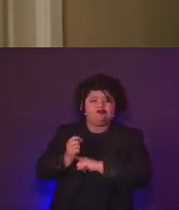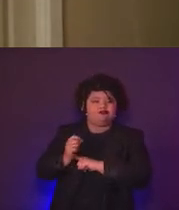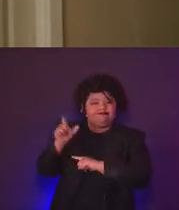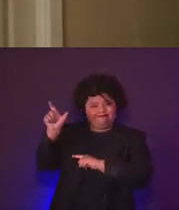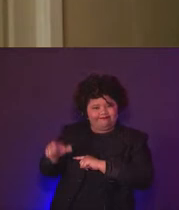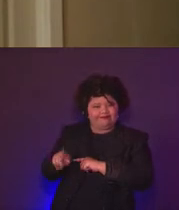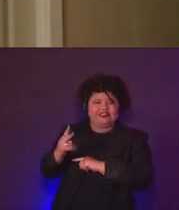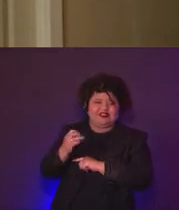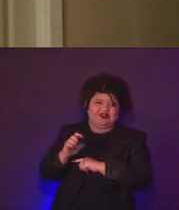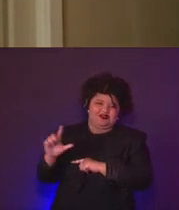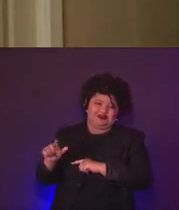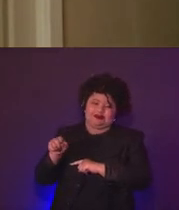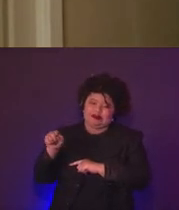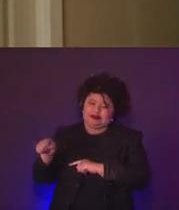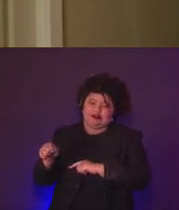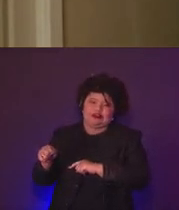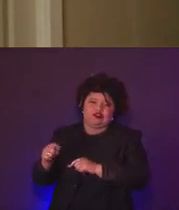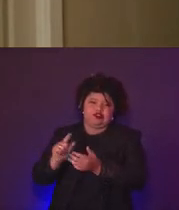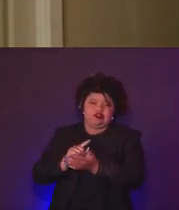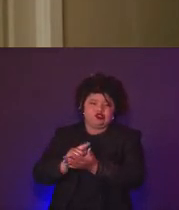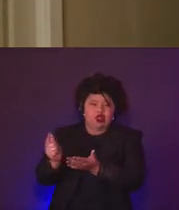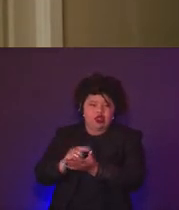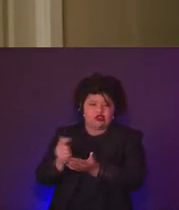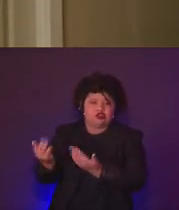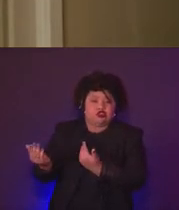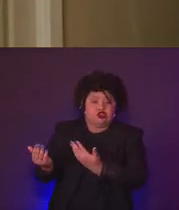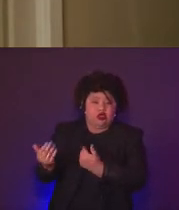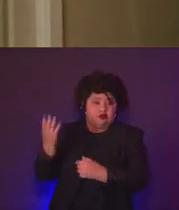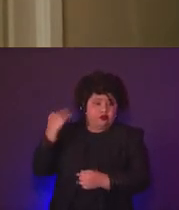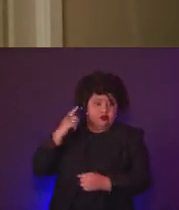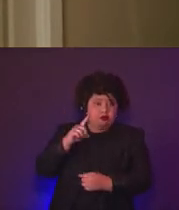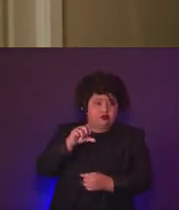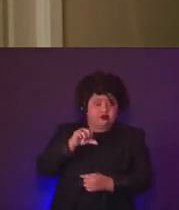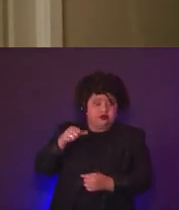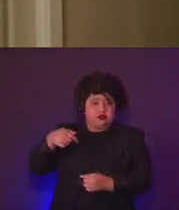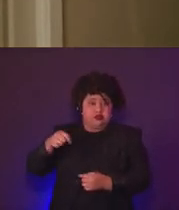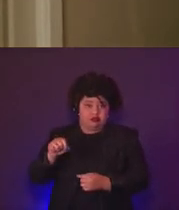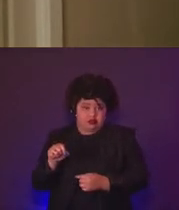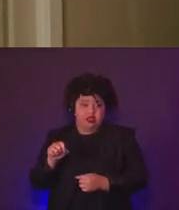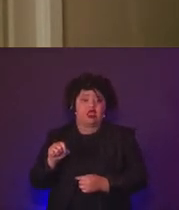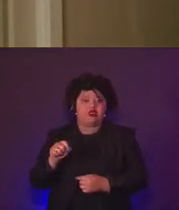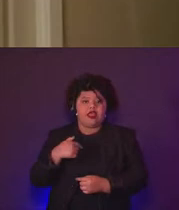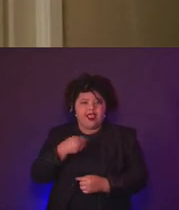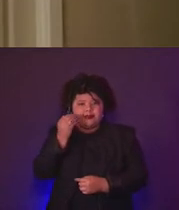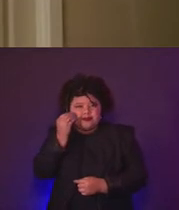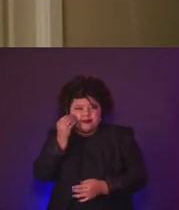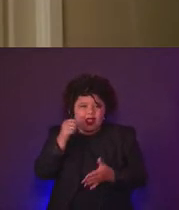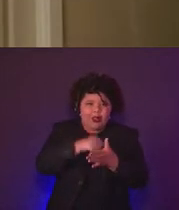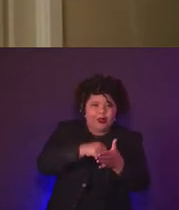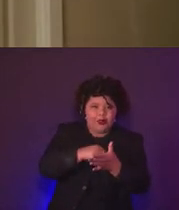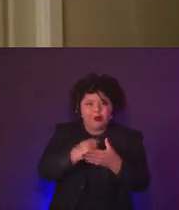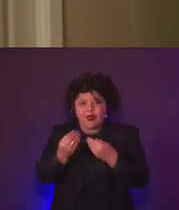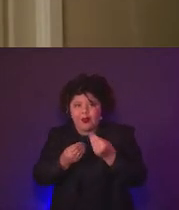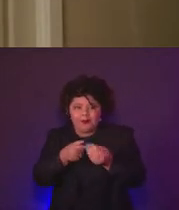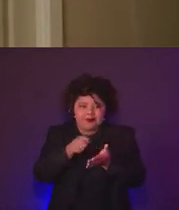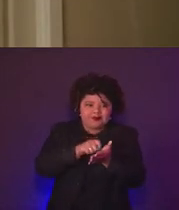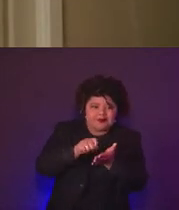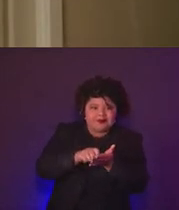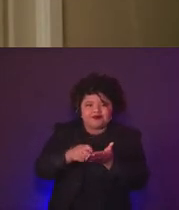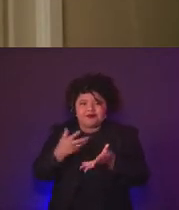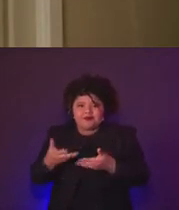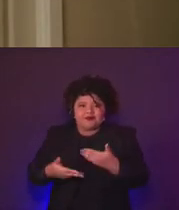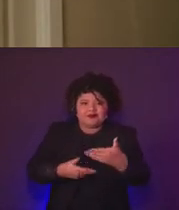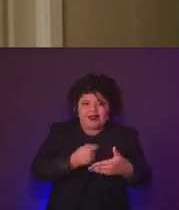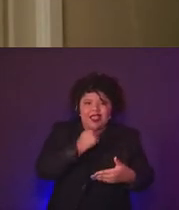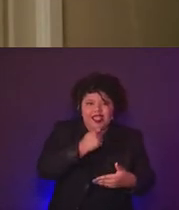Miami Herald in the late 1970s, trying to stand out in a very competitive newsroom. I was pretty sure I would never be as gifted a